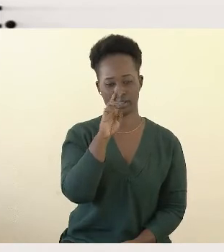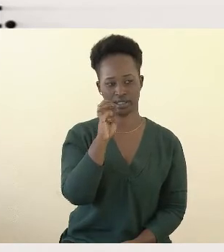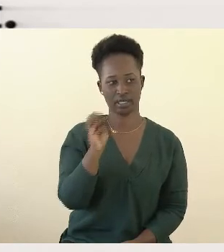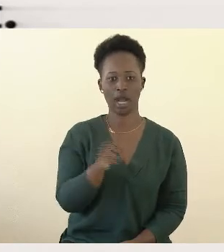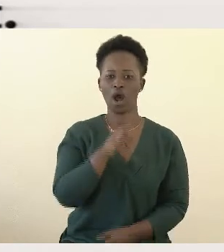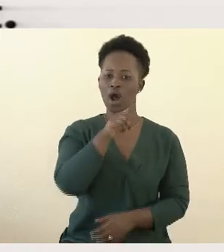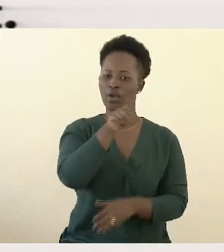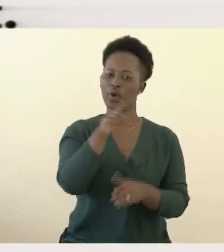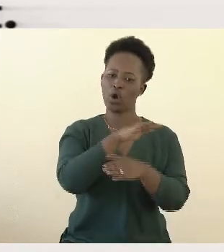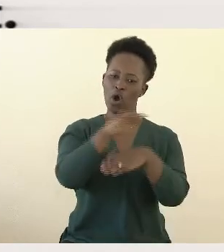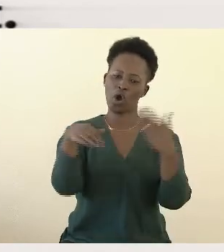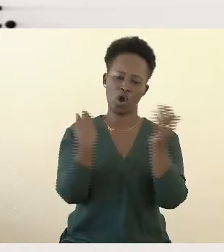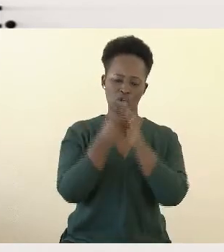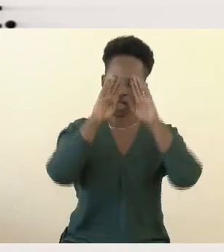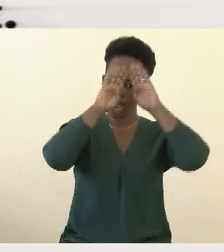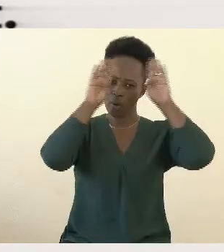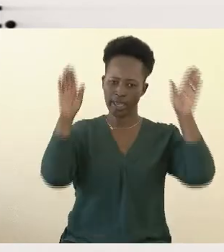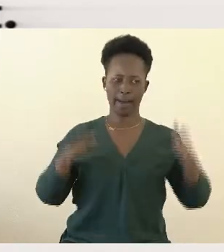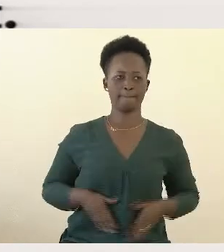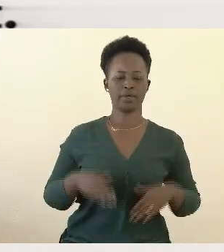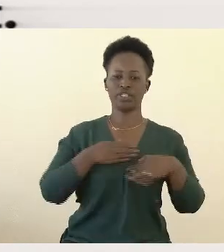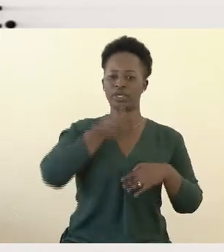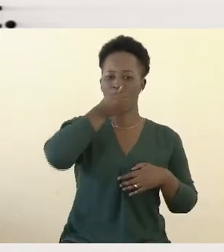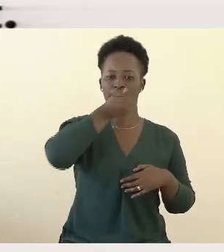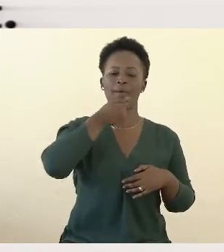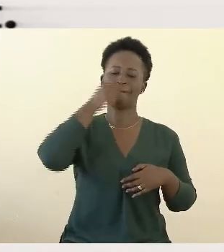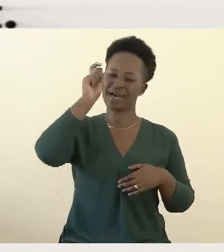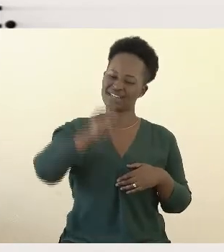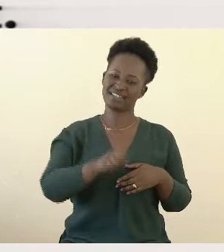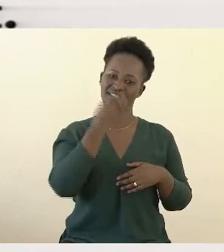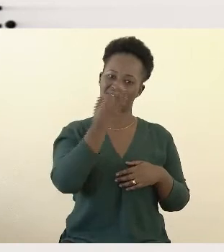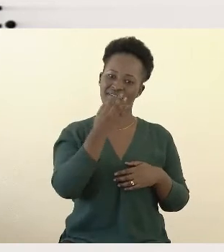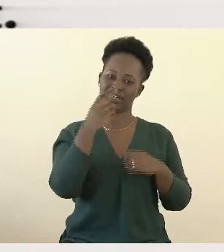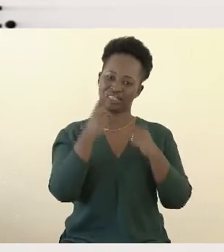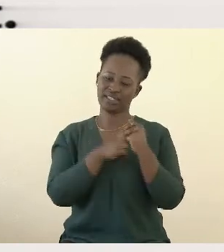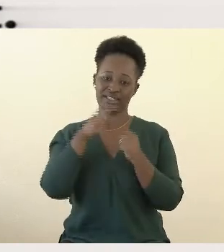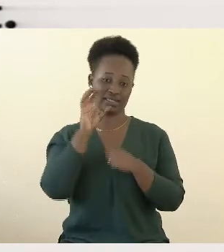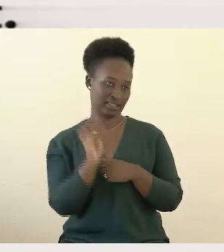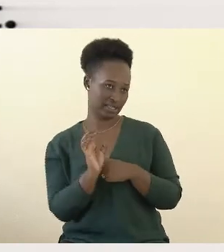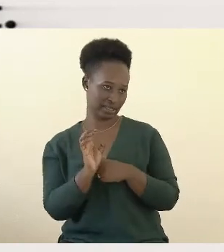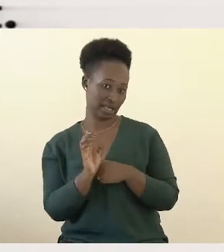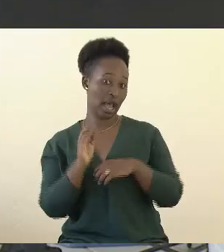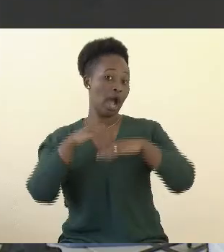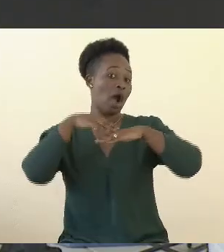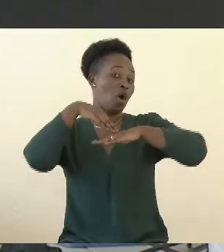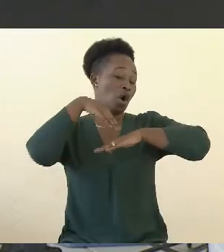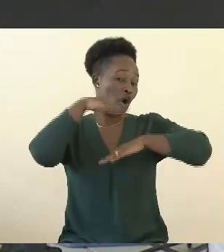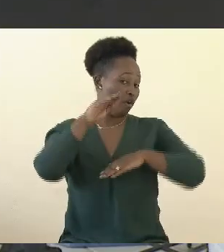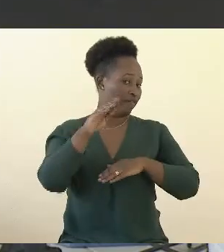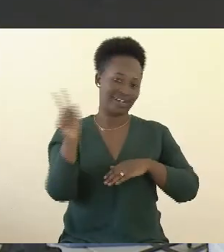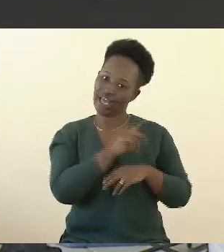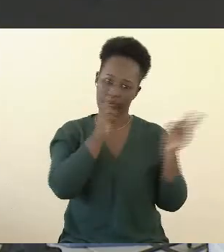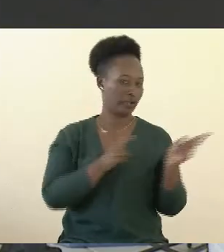exceed 37 degrees Celsius. As I mentioned it on chalkboard, it is 37 degrees Celsius. Above that, it is